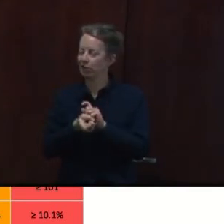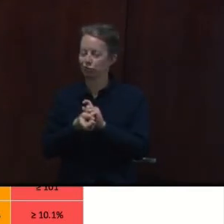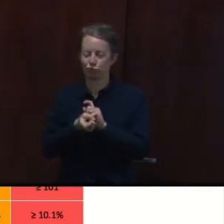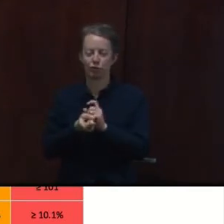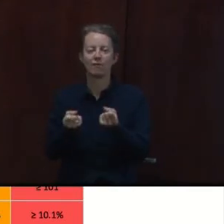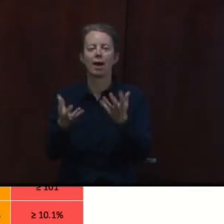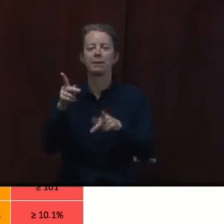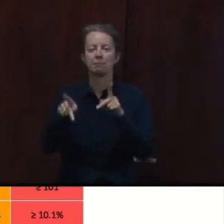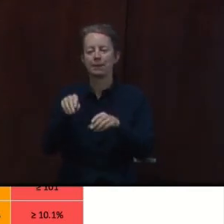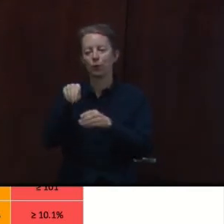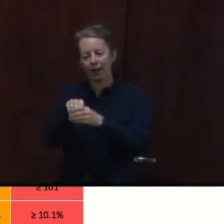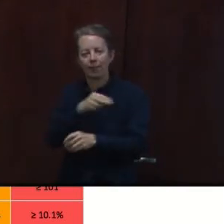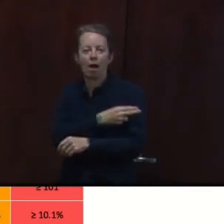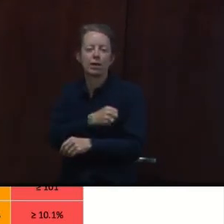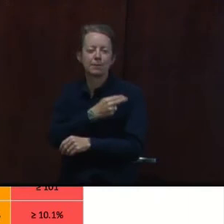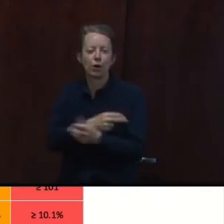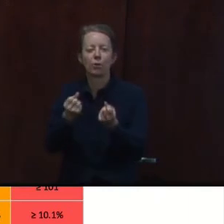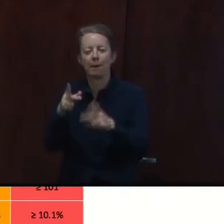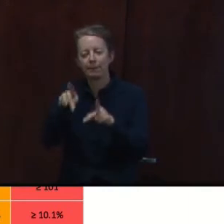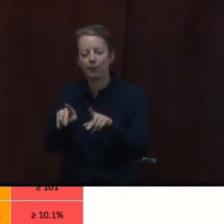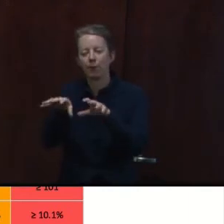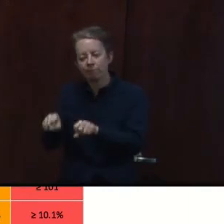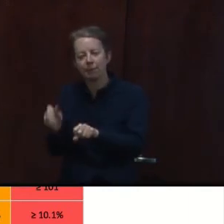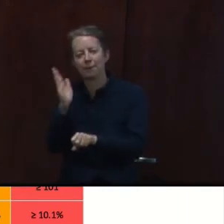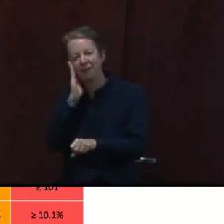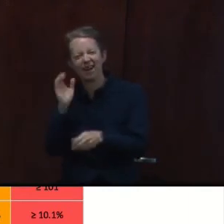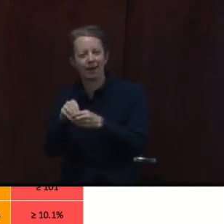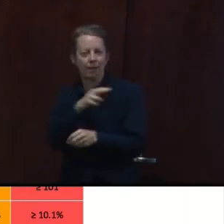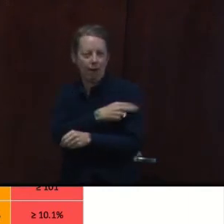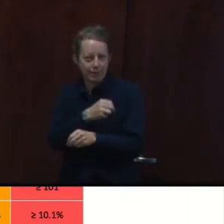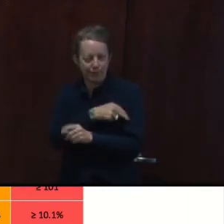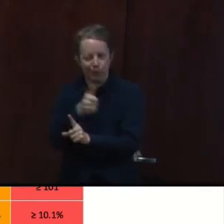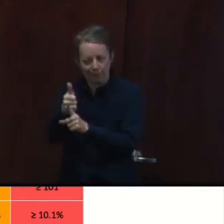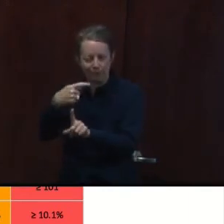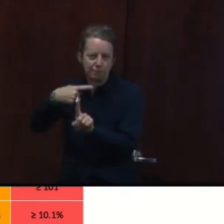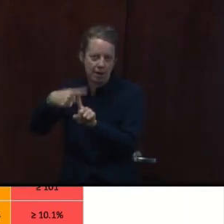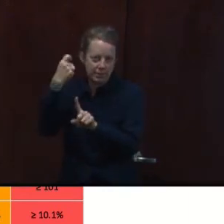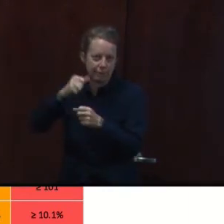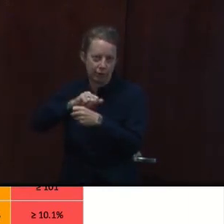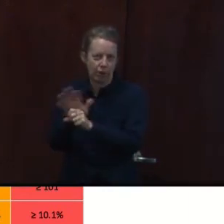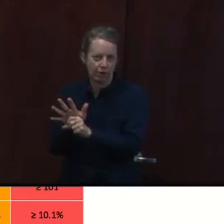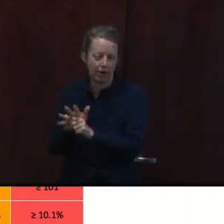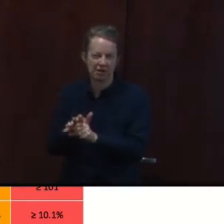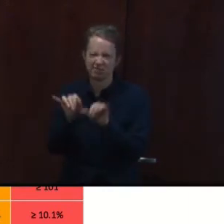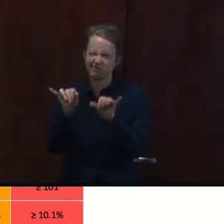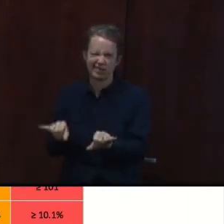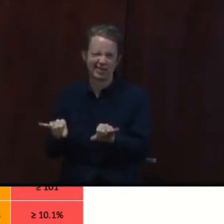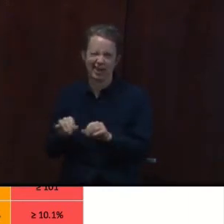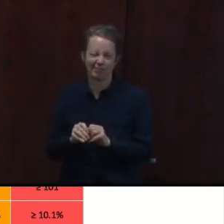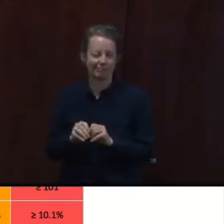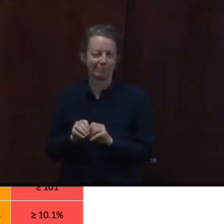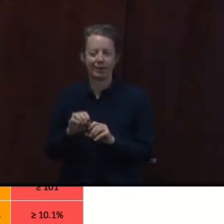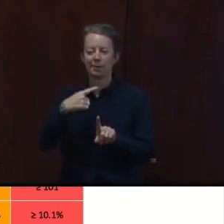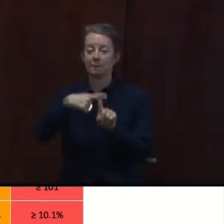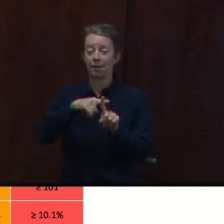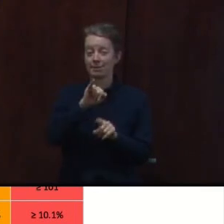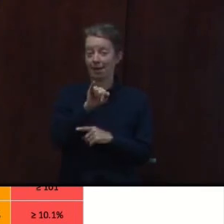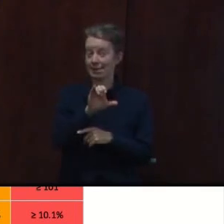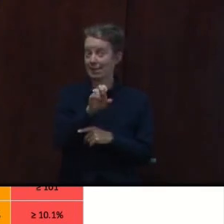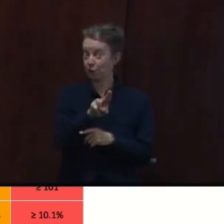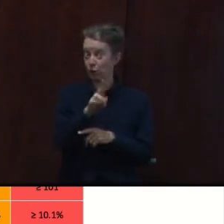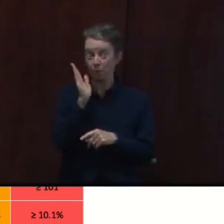inpatient hospital beds occupied by COVID-19, nor was there a significant change in the percent ICU beds occupied